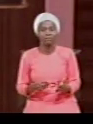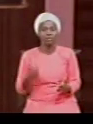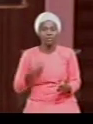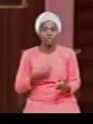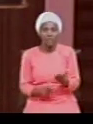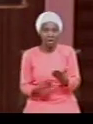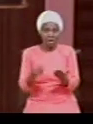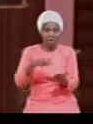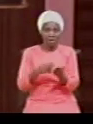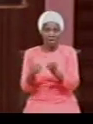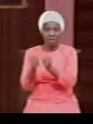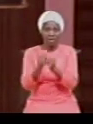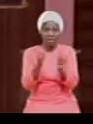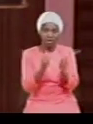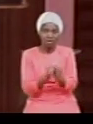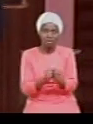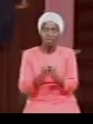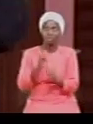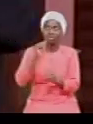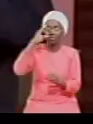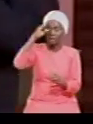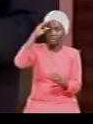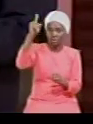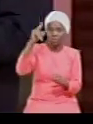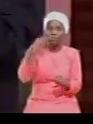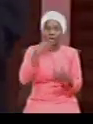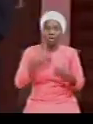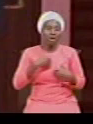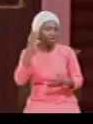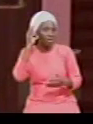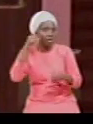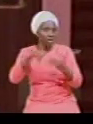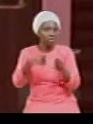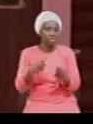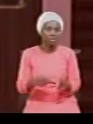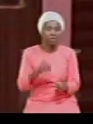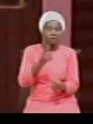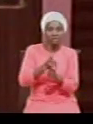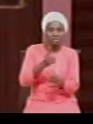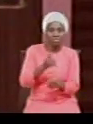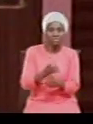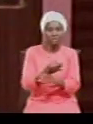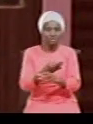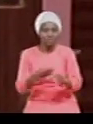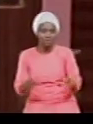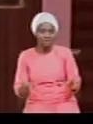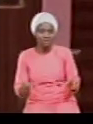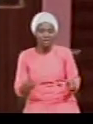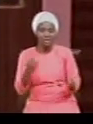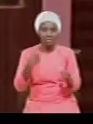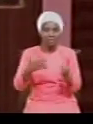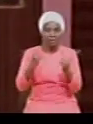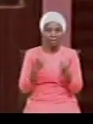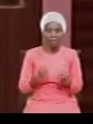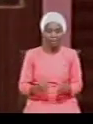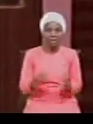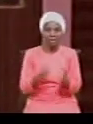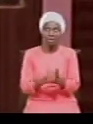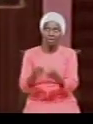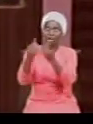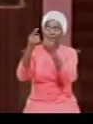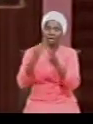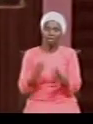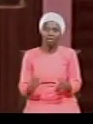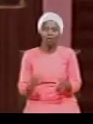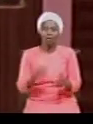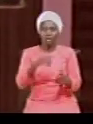him, those who have heard about the justification, the power that comes